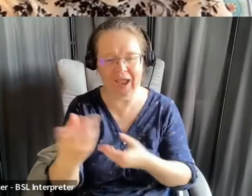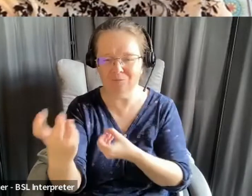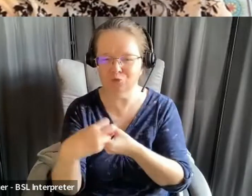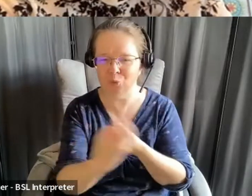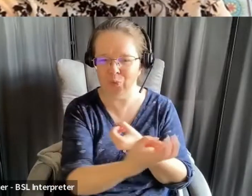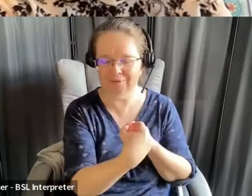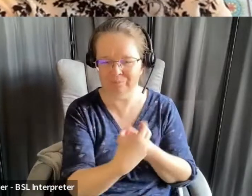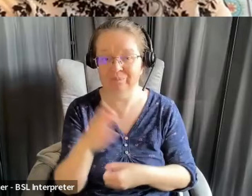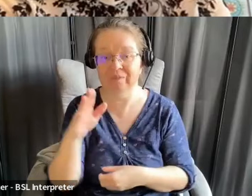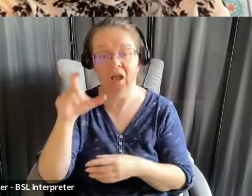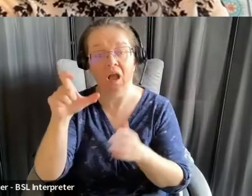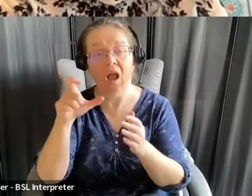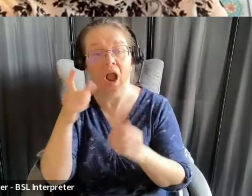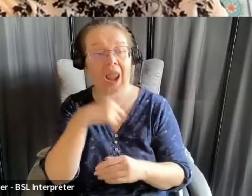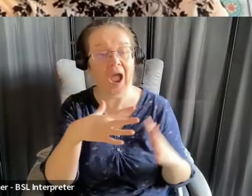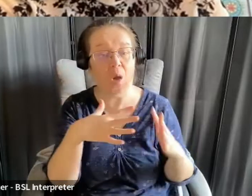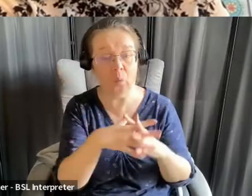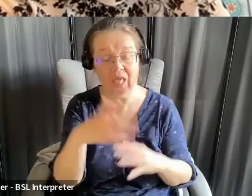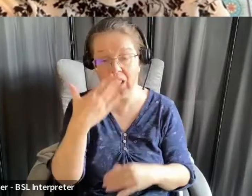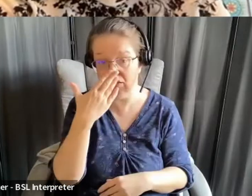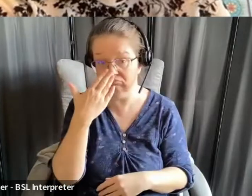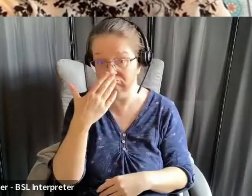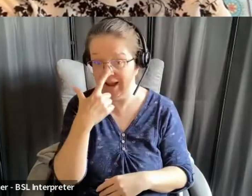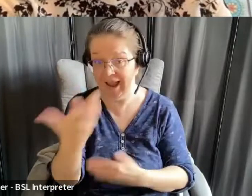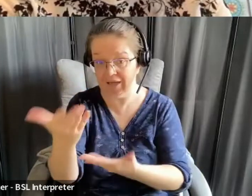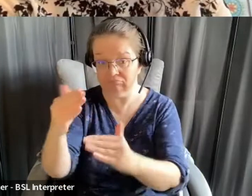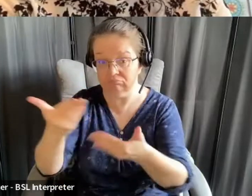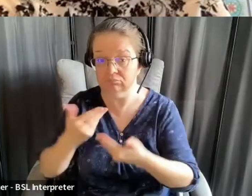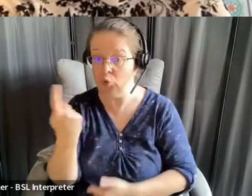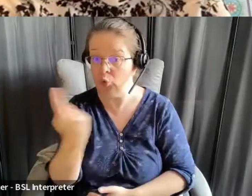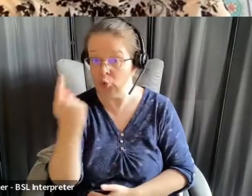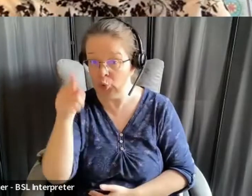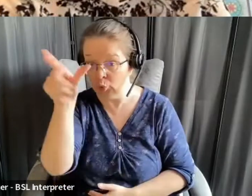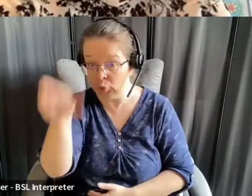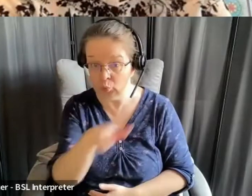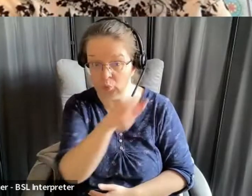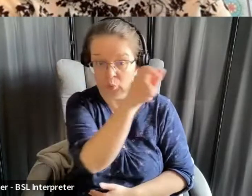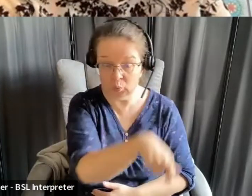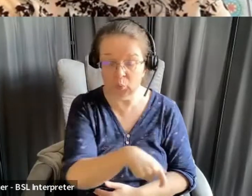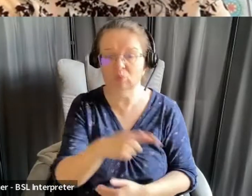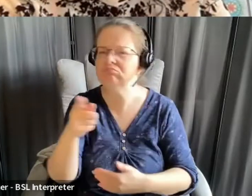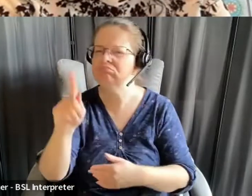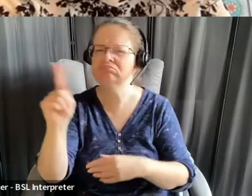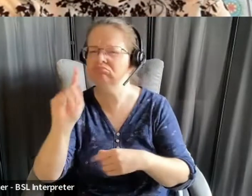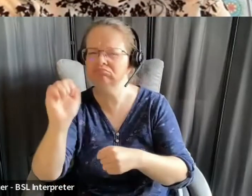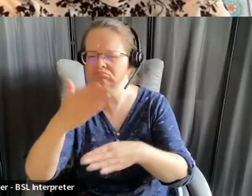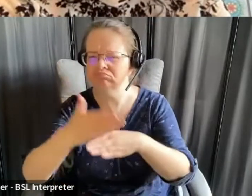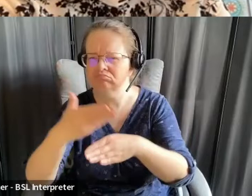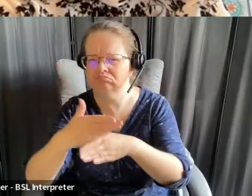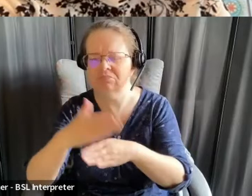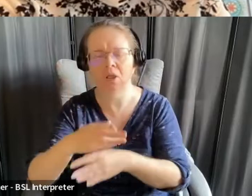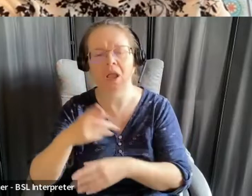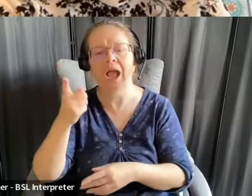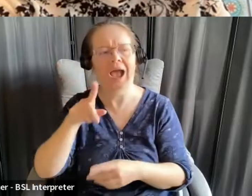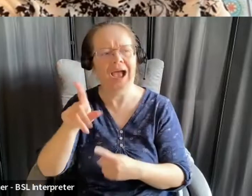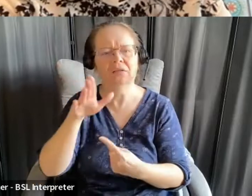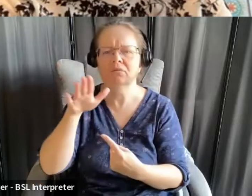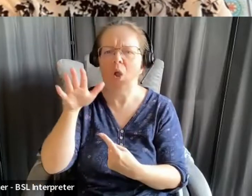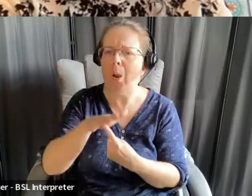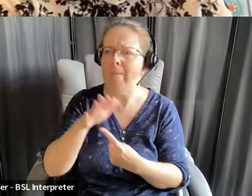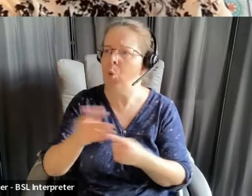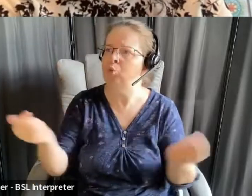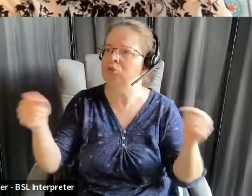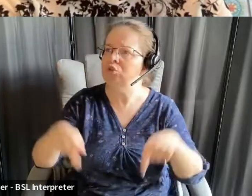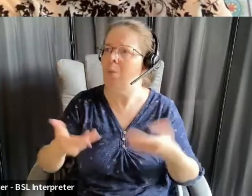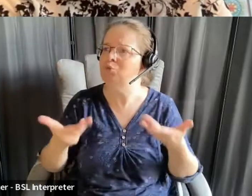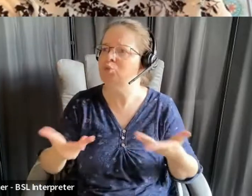do is, Carley and Will, if you could please introduce yourselves, tell us what you do and why it's important for you to be here